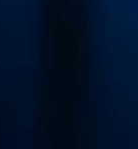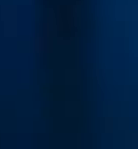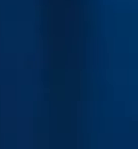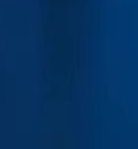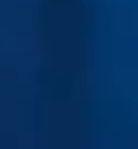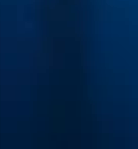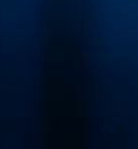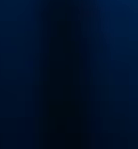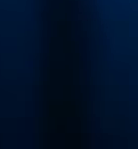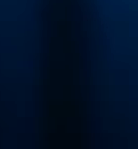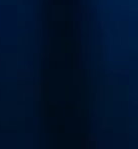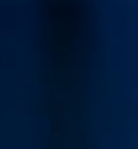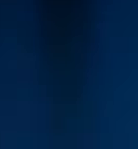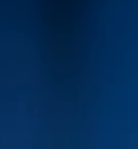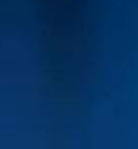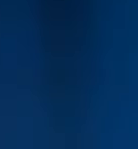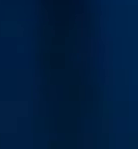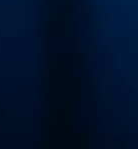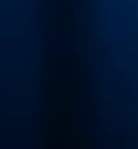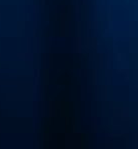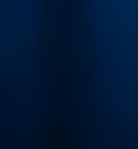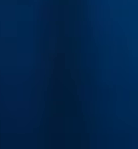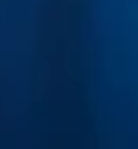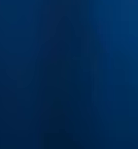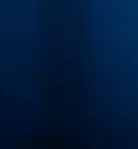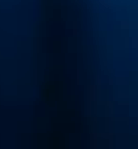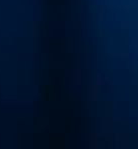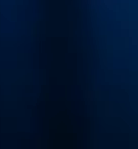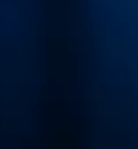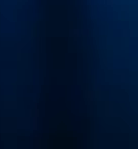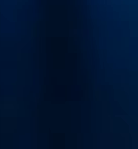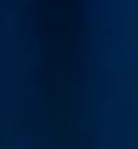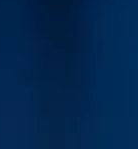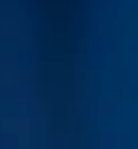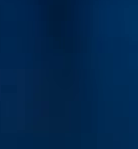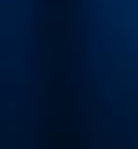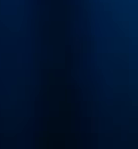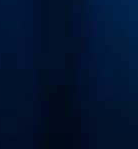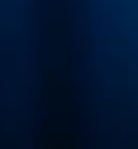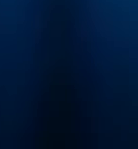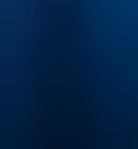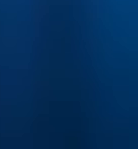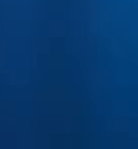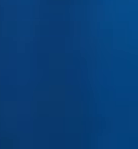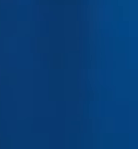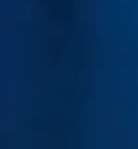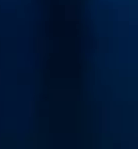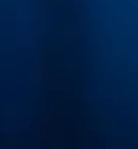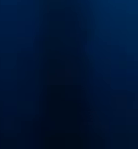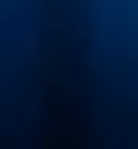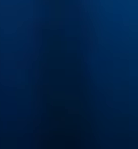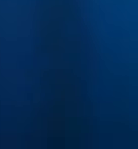I place it along two lines. I think the family upbringing contributed a lot to my development, and the second category